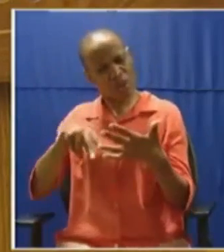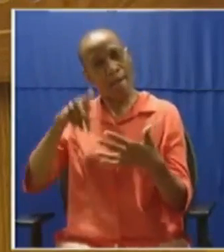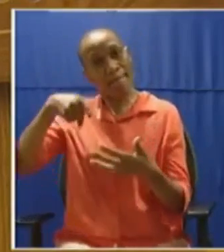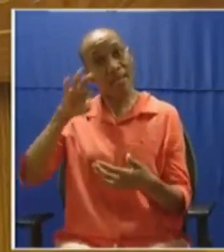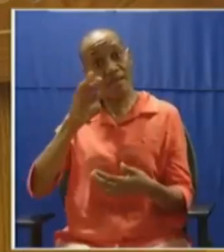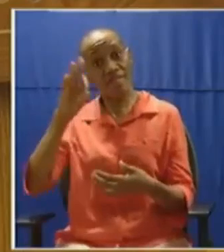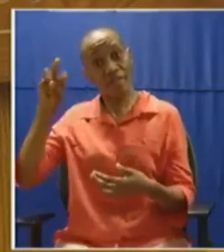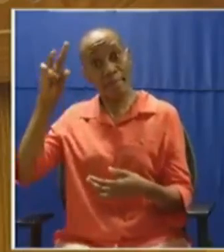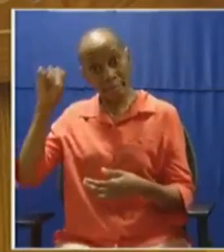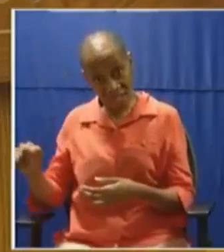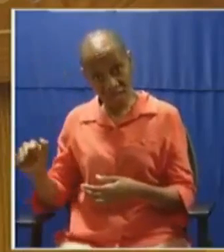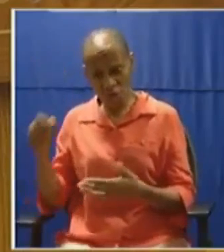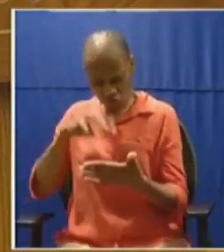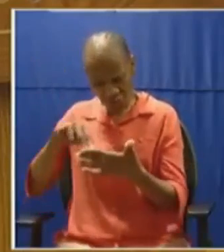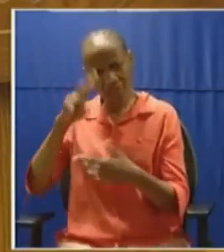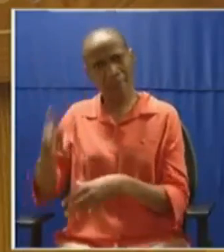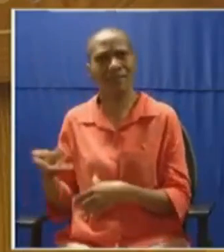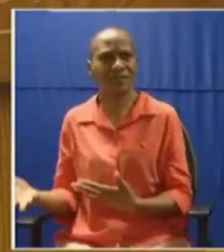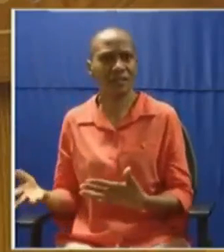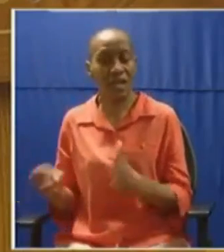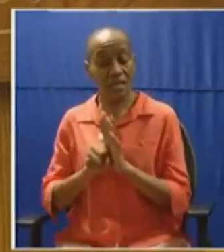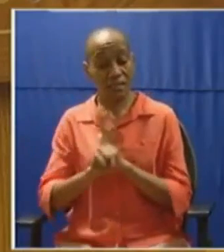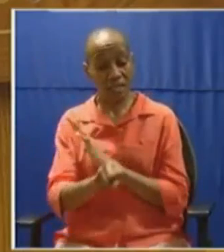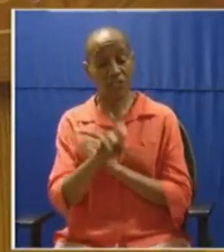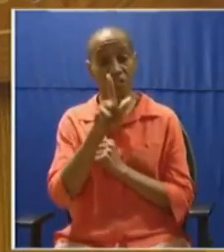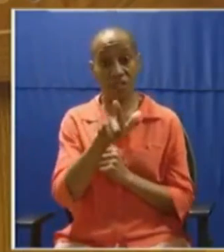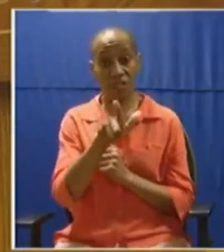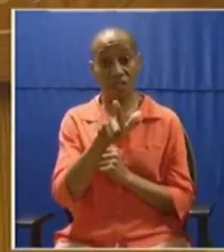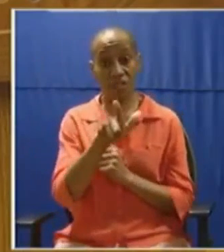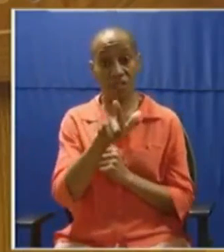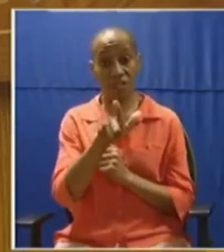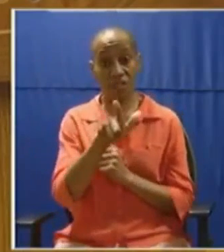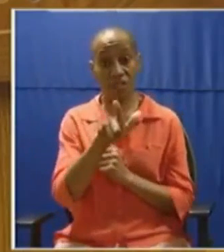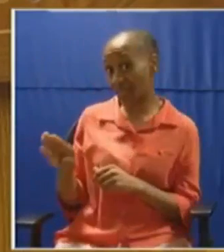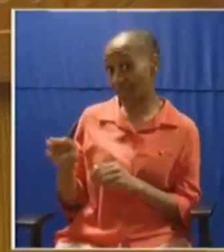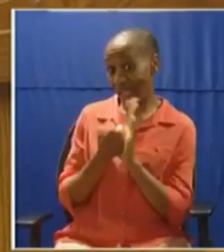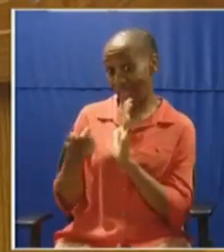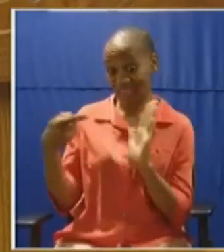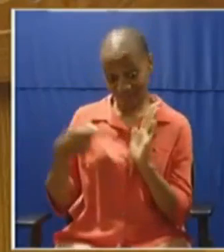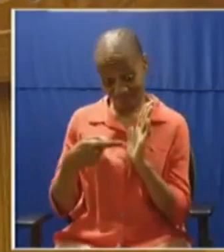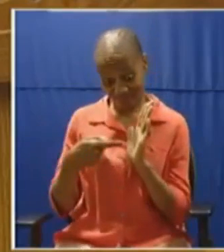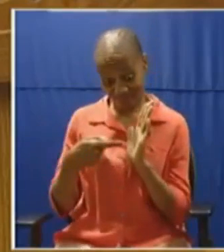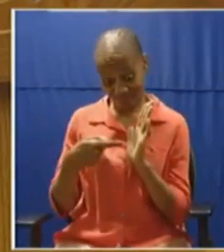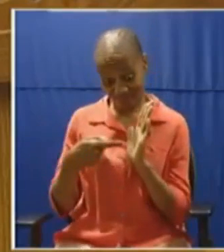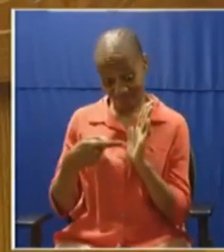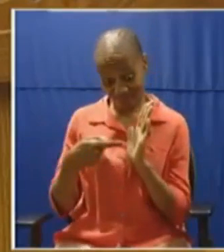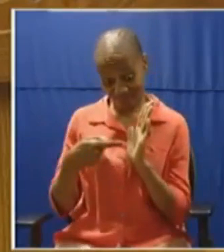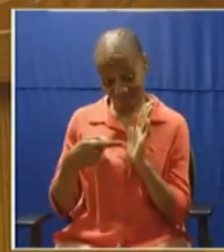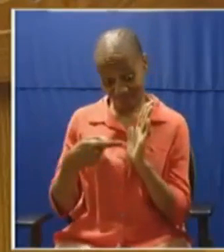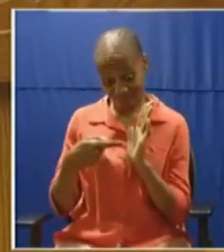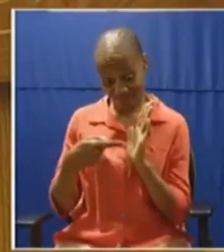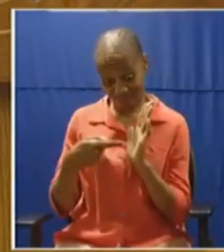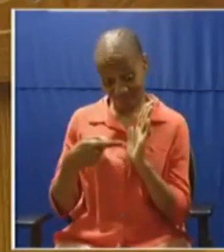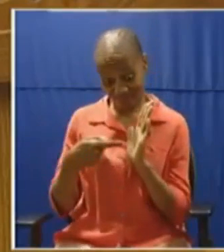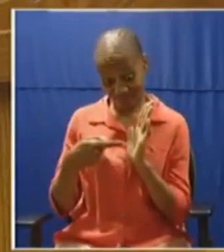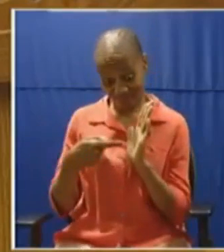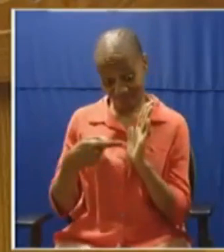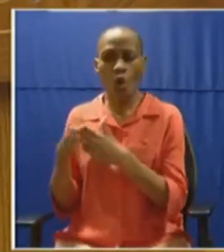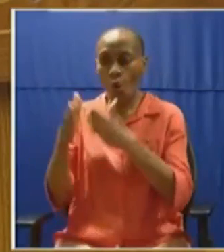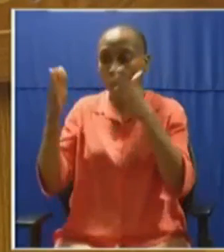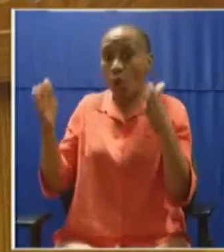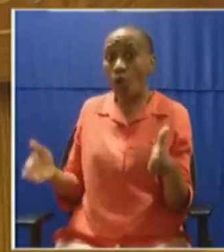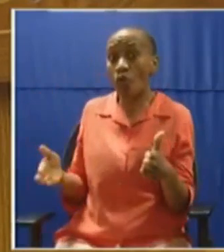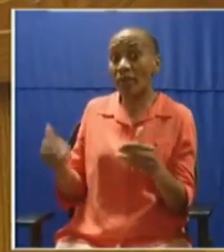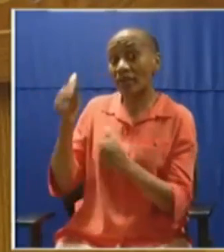Act. Because Section 7.3b of that Act specifically prohibits municipalities from opening accounts